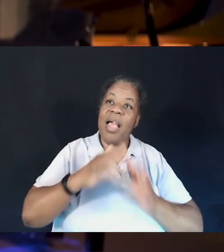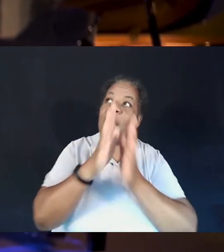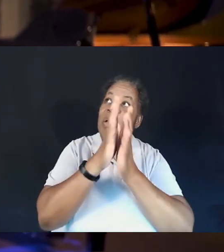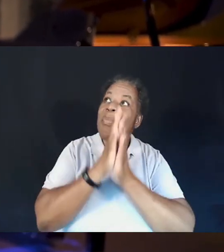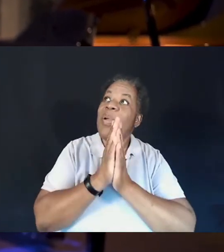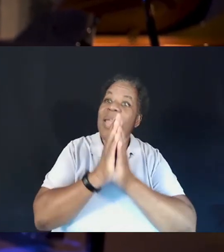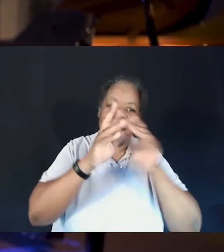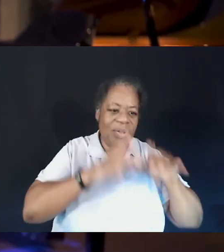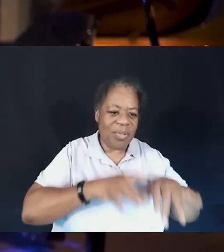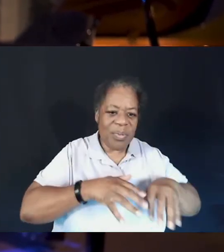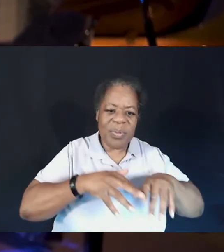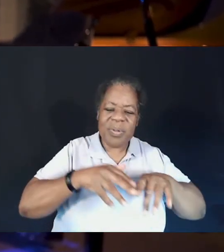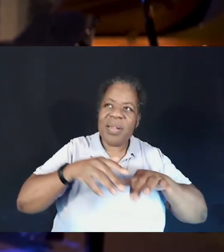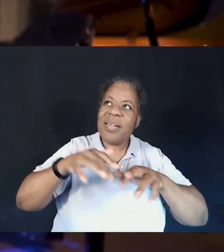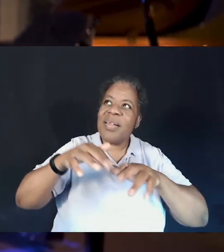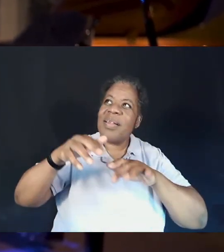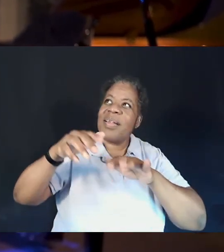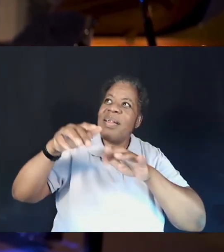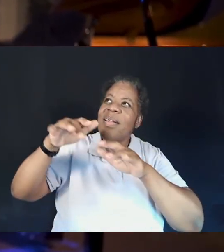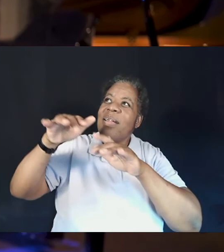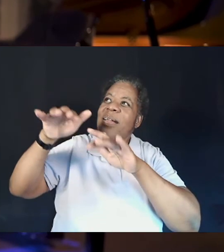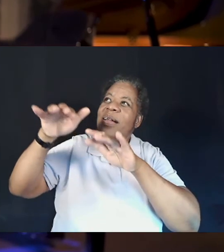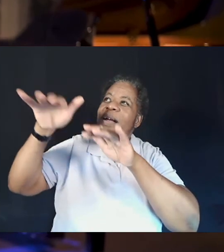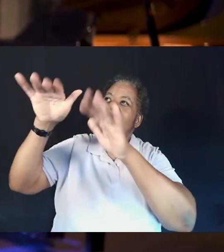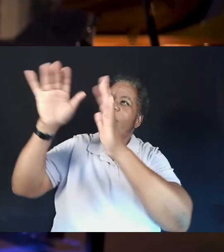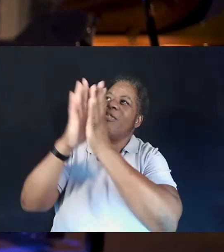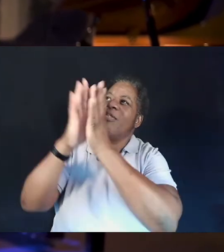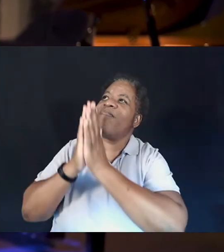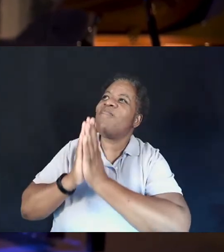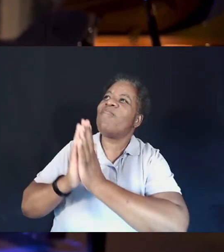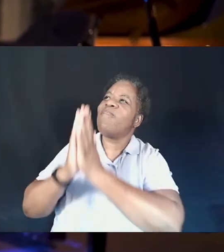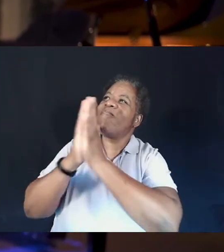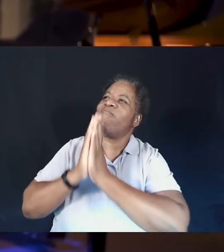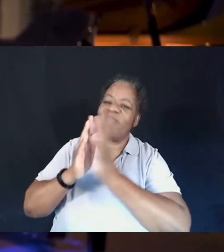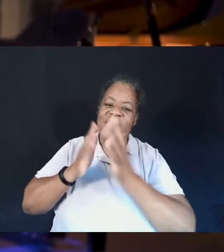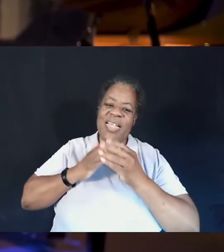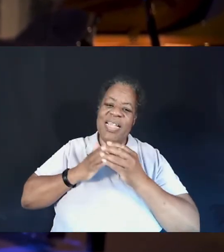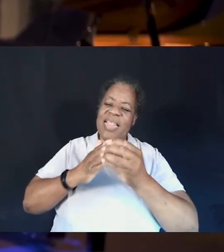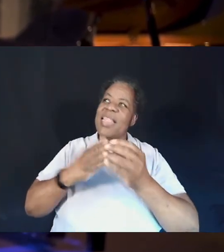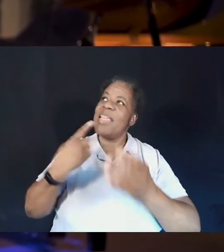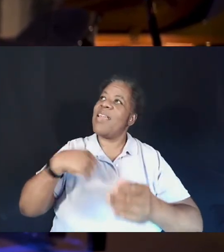arise. Lead us on the road of